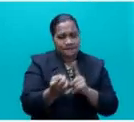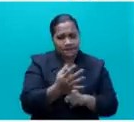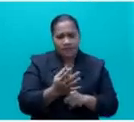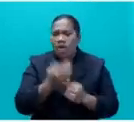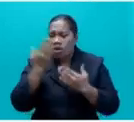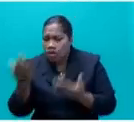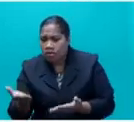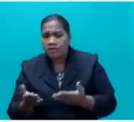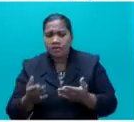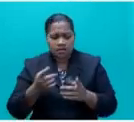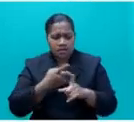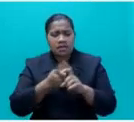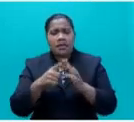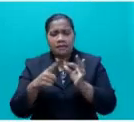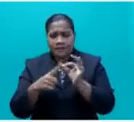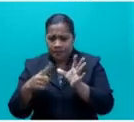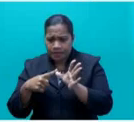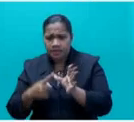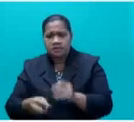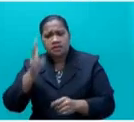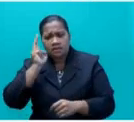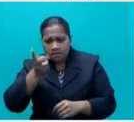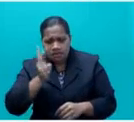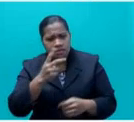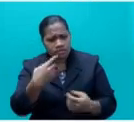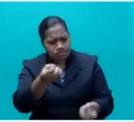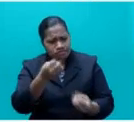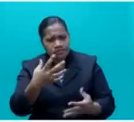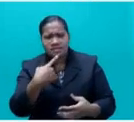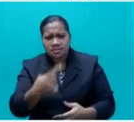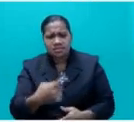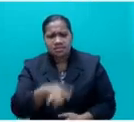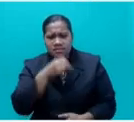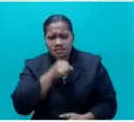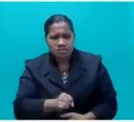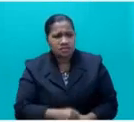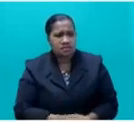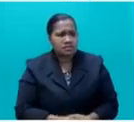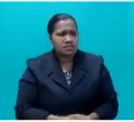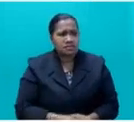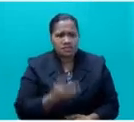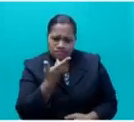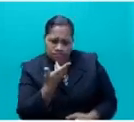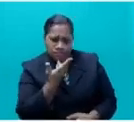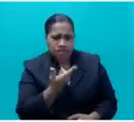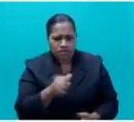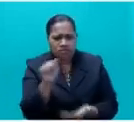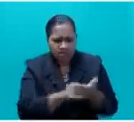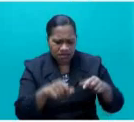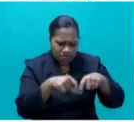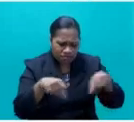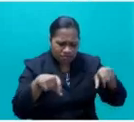again flabbergasted as a former Minister for Education who said that men cannot handle sanitary pads or will be shy. This is the